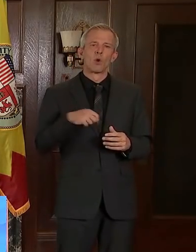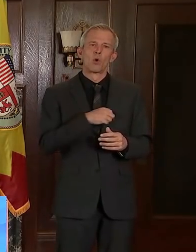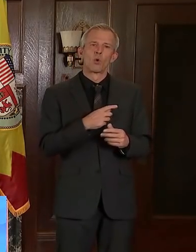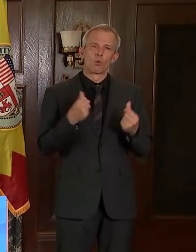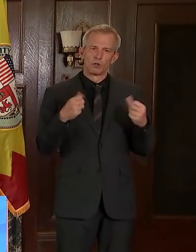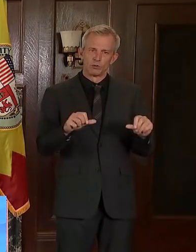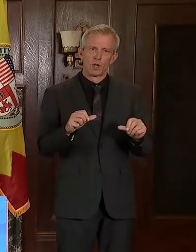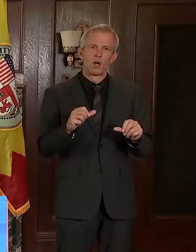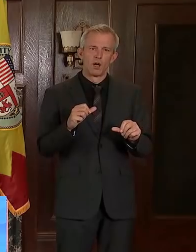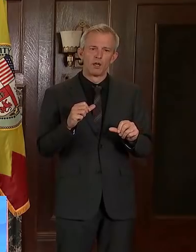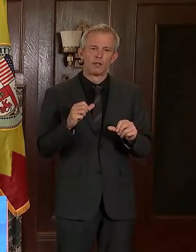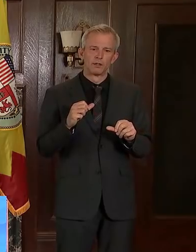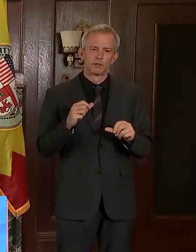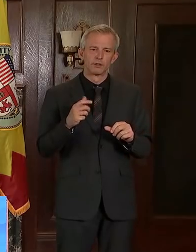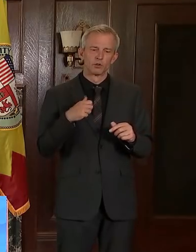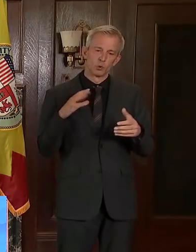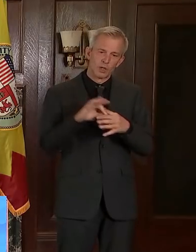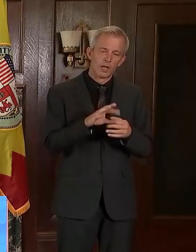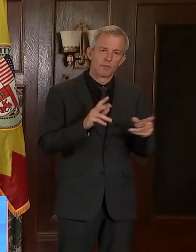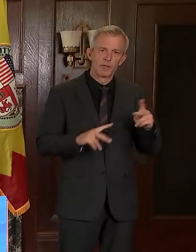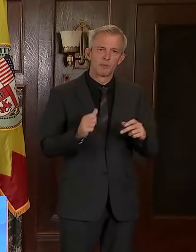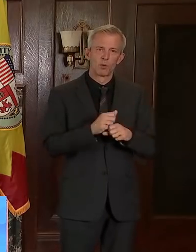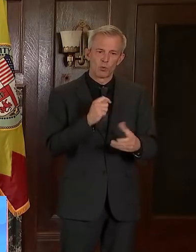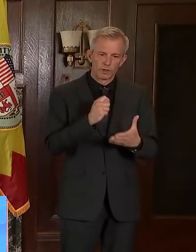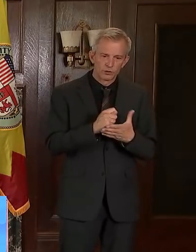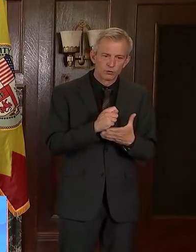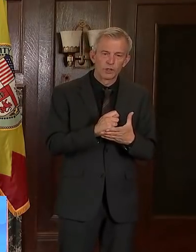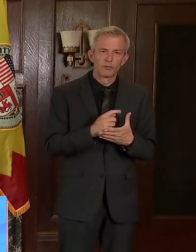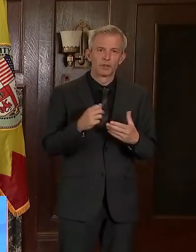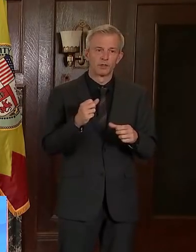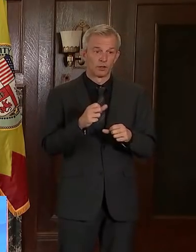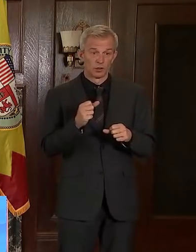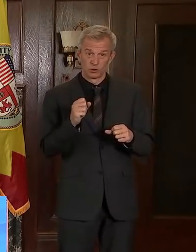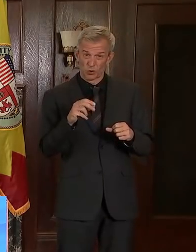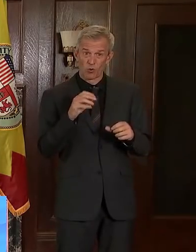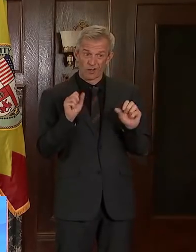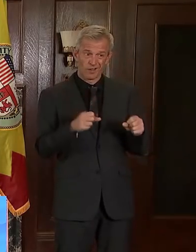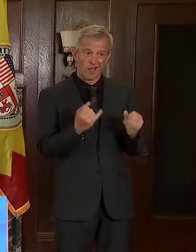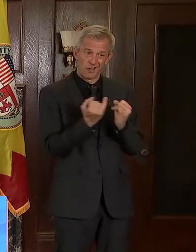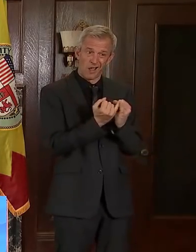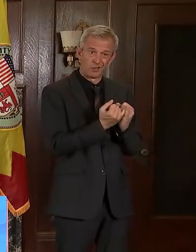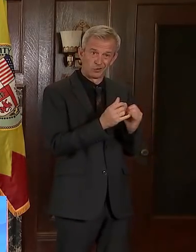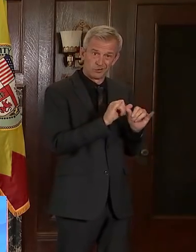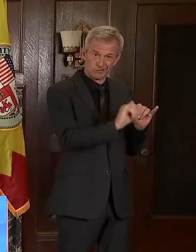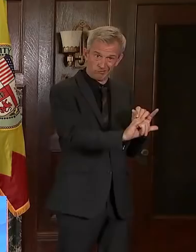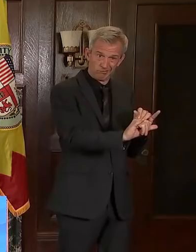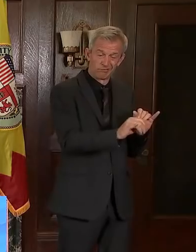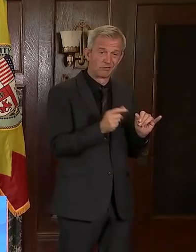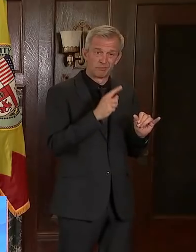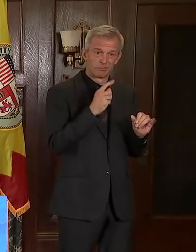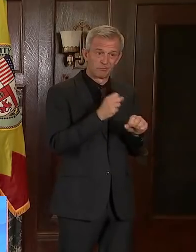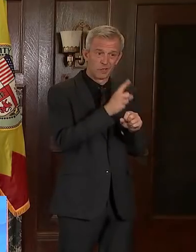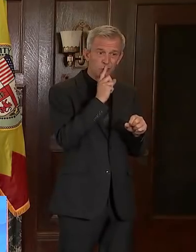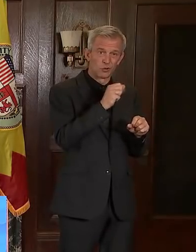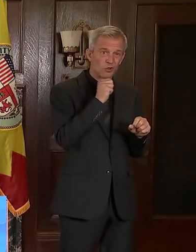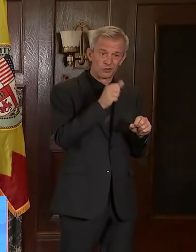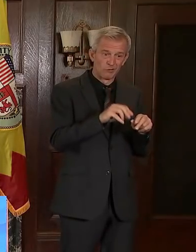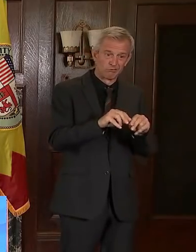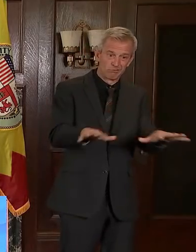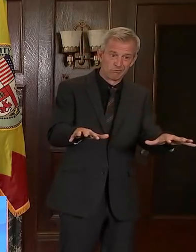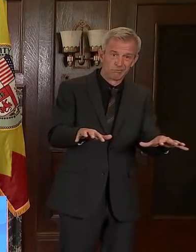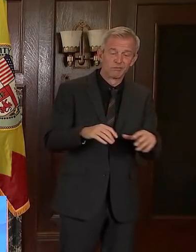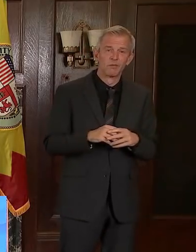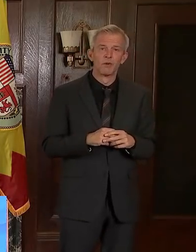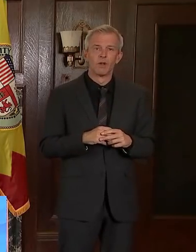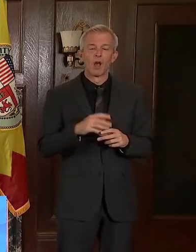the testing. We help connect people with treatment so they can isolate, and it helps the county public health trace who those folks have been in contact